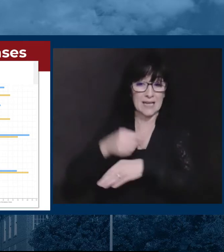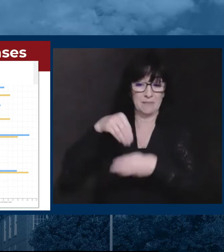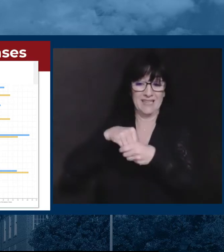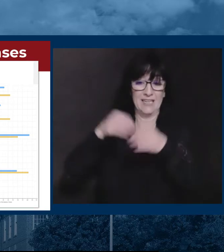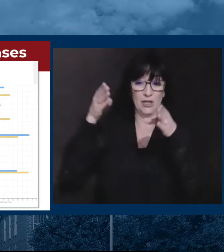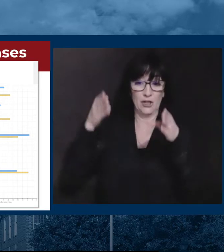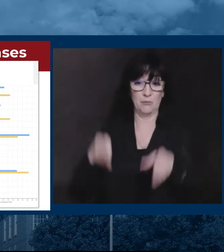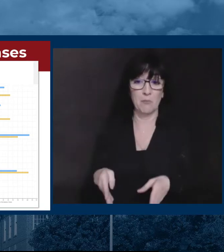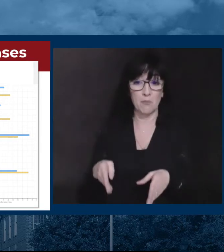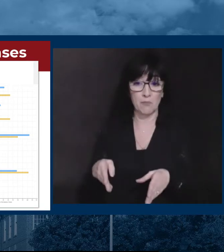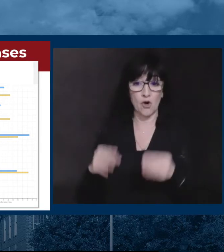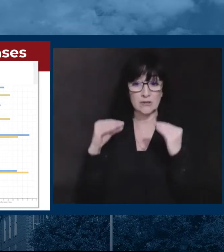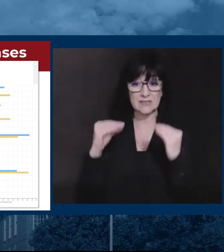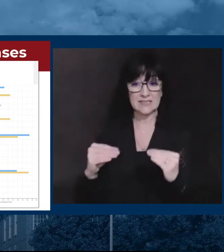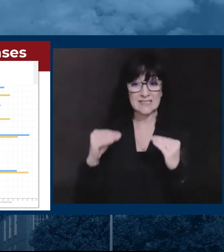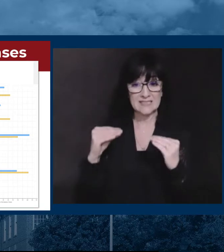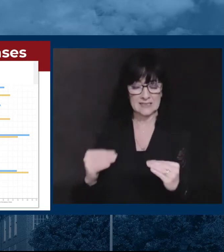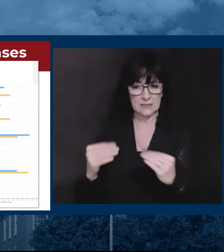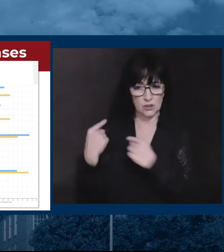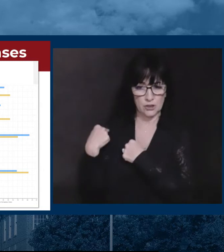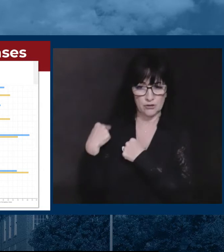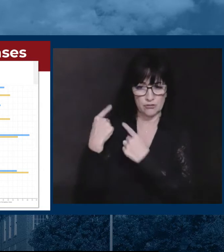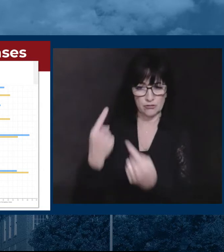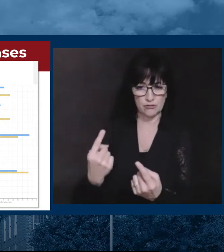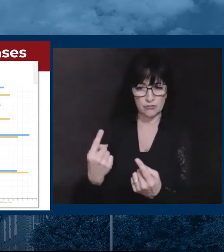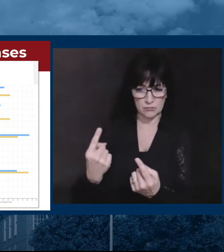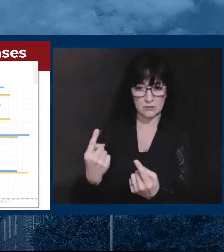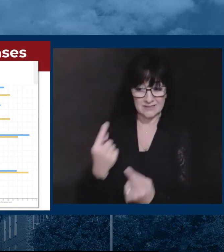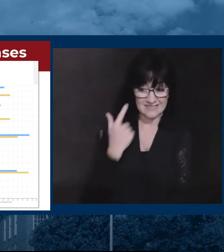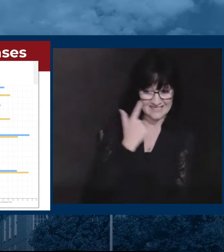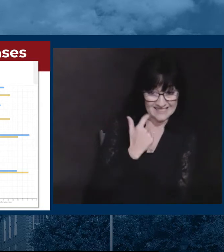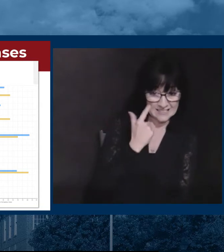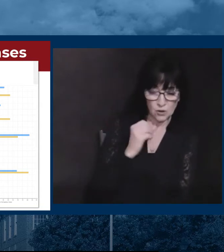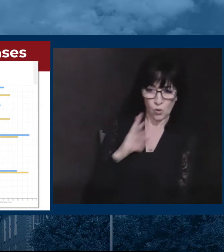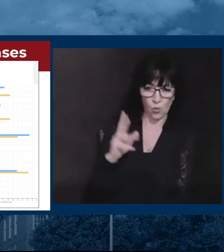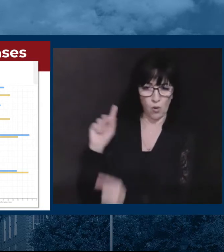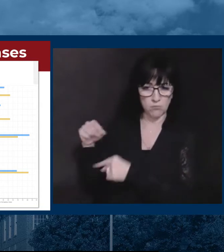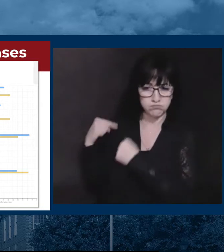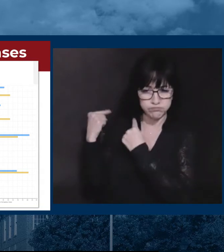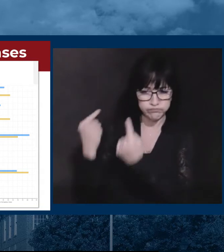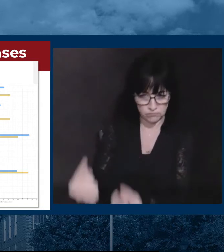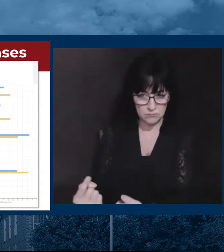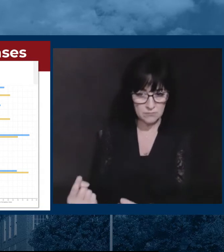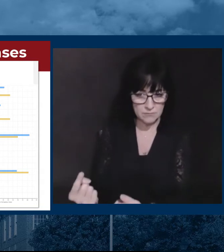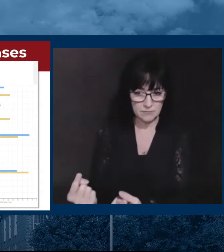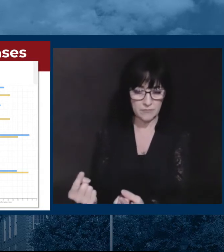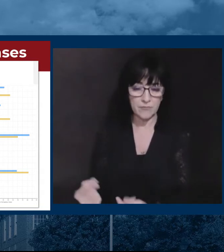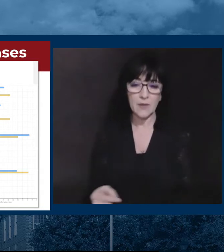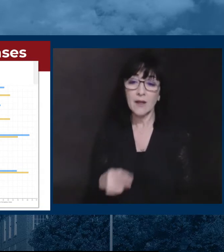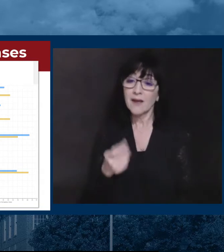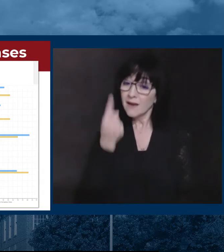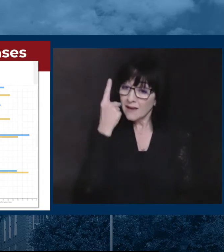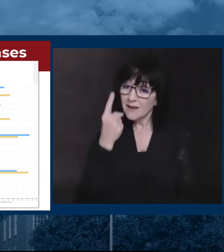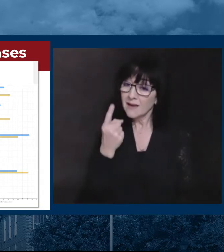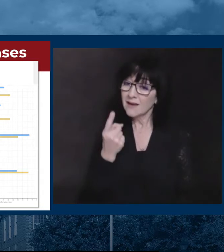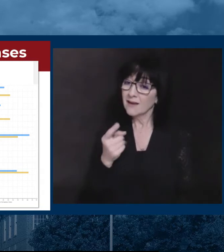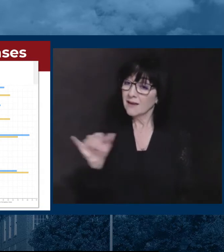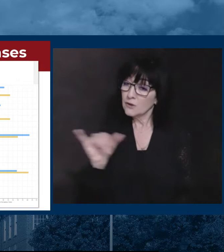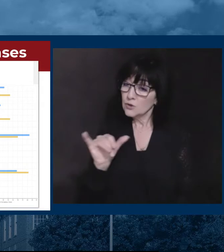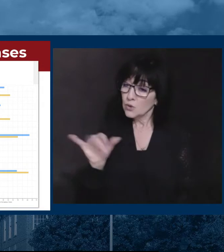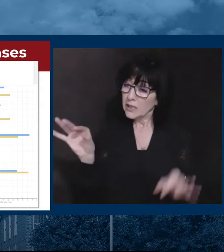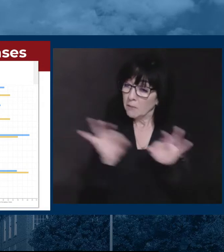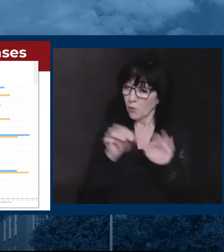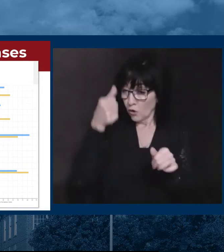how large is the district? And so we'll be providing more information as it relates to district size, as well as